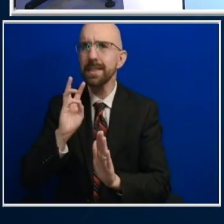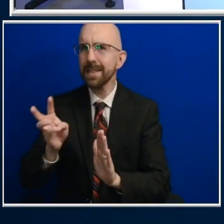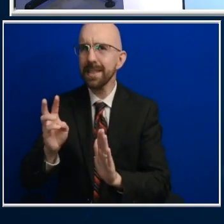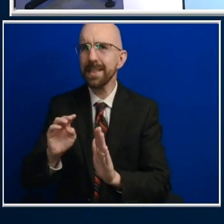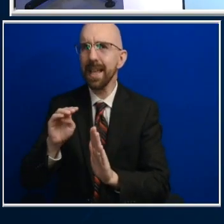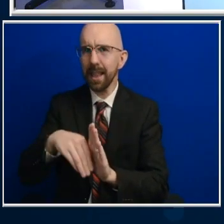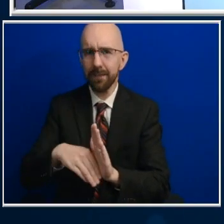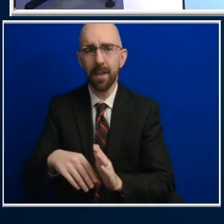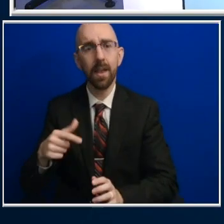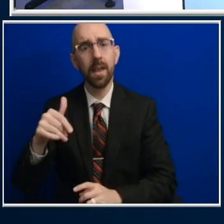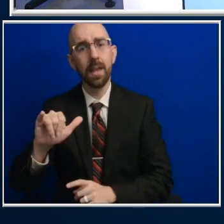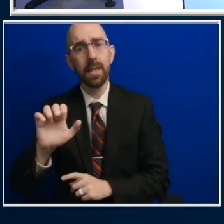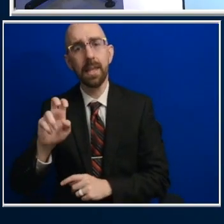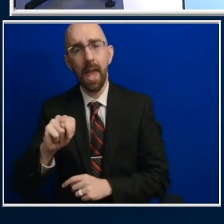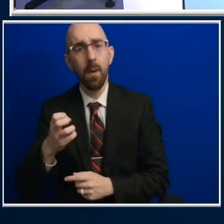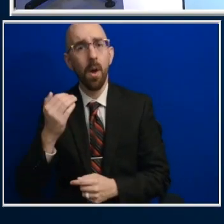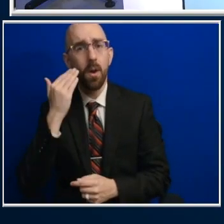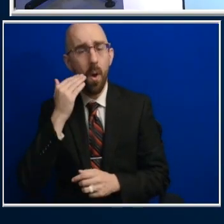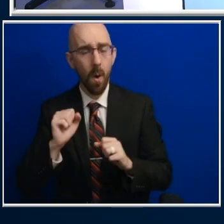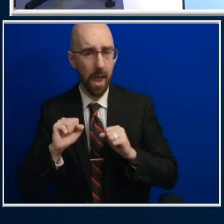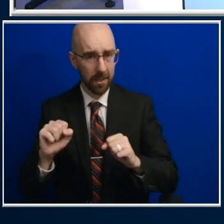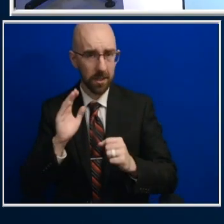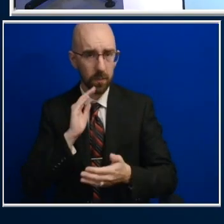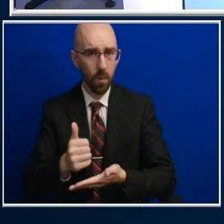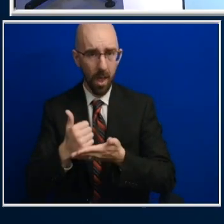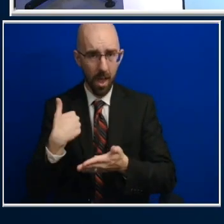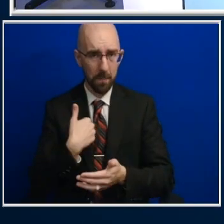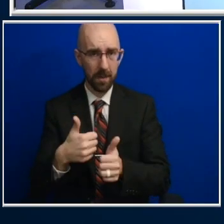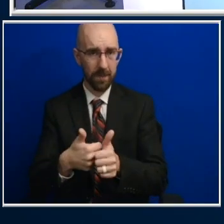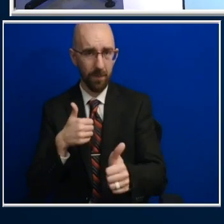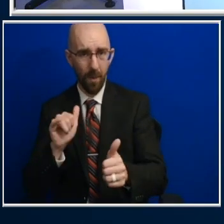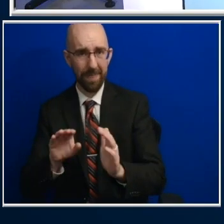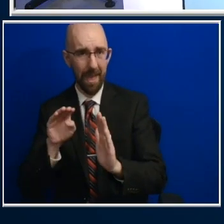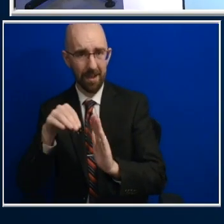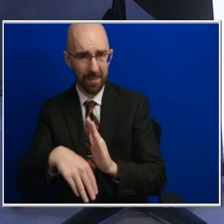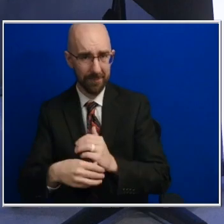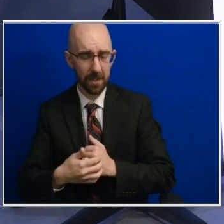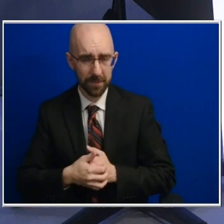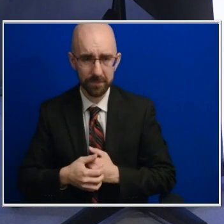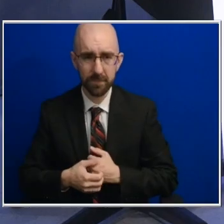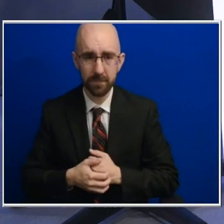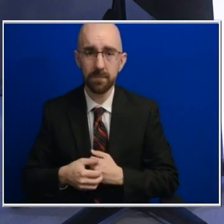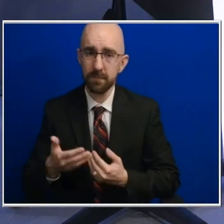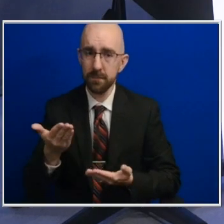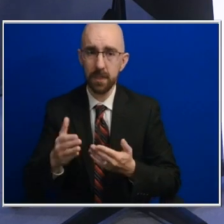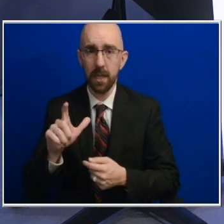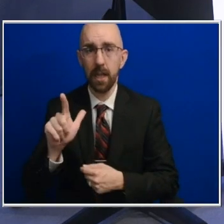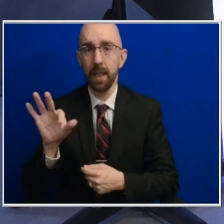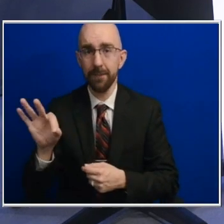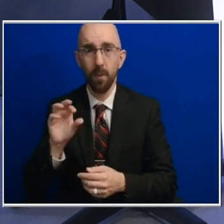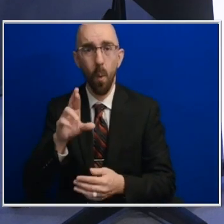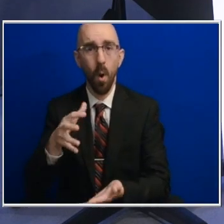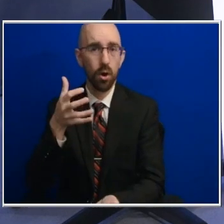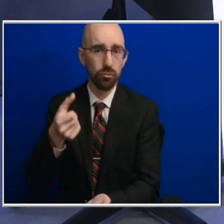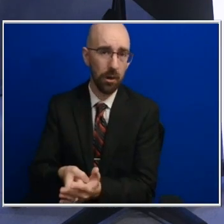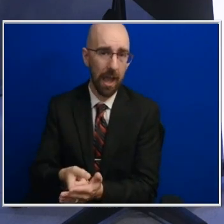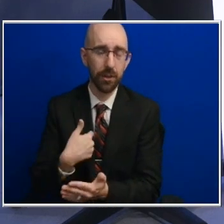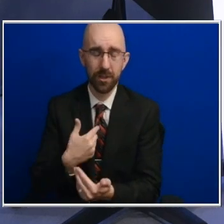like to know if exercise could help us avoid it. Yeah, it may not be a cliff. It may just be a crash landing. I don't know. So what's the next